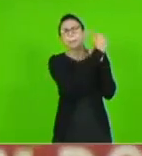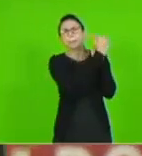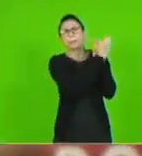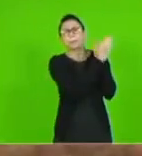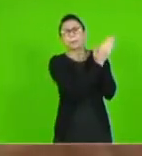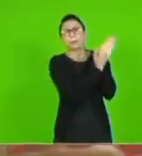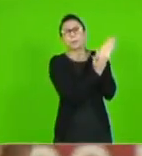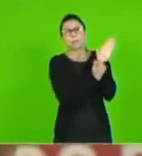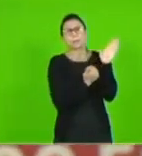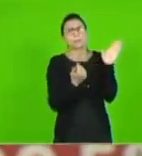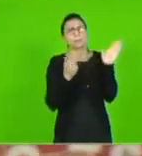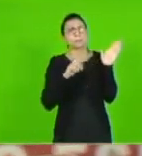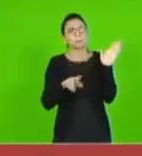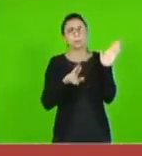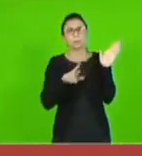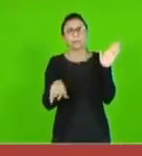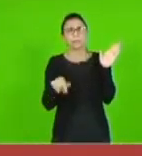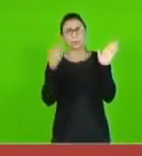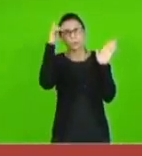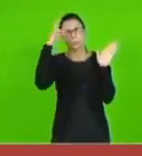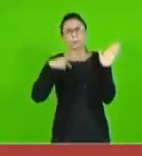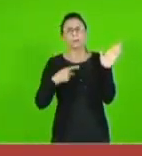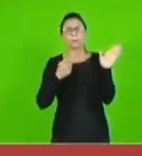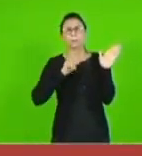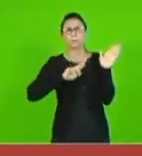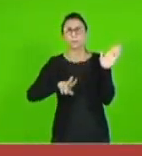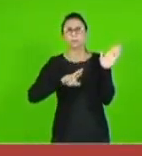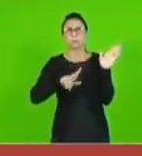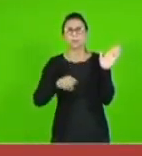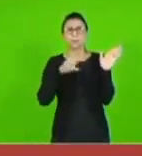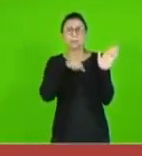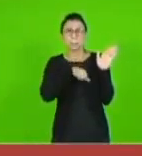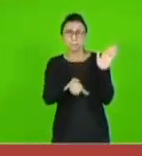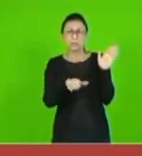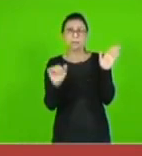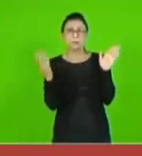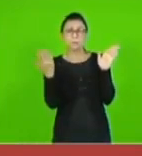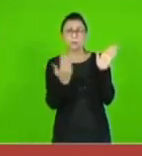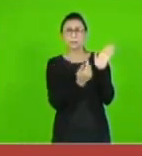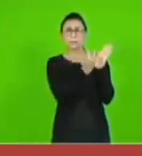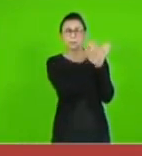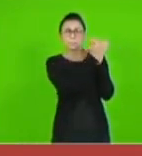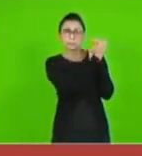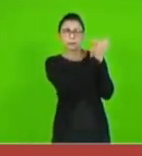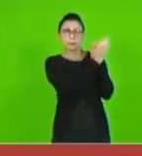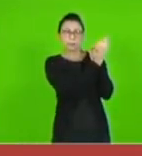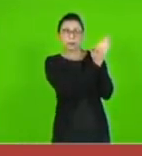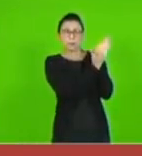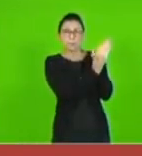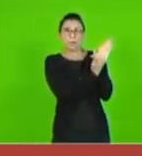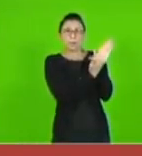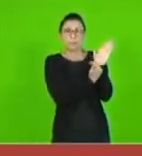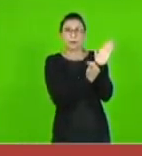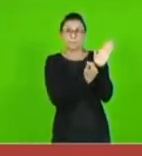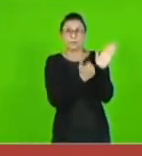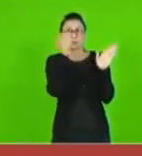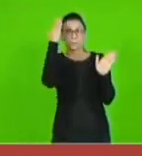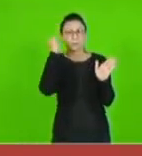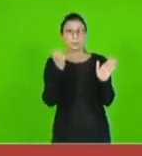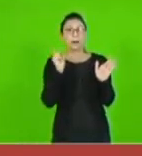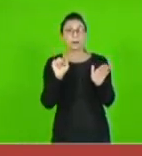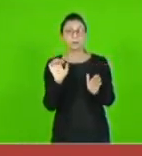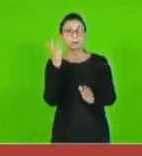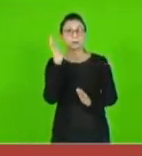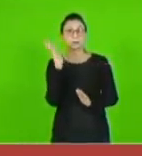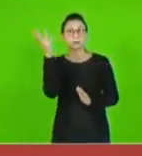isn't logical to man. Because if it was chronological, if it was reasonable to